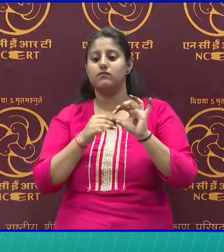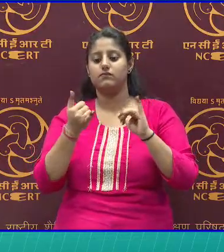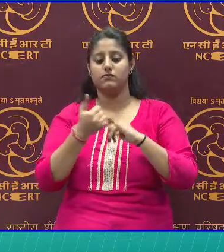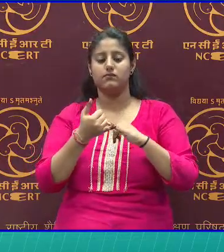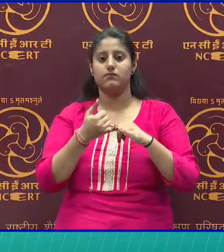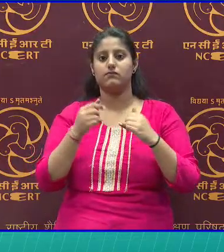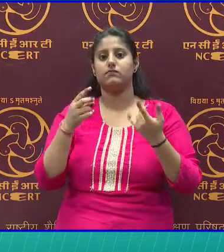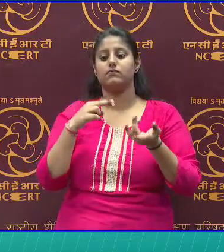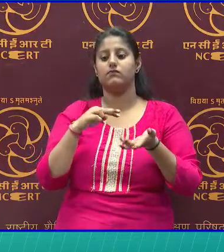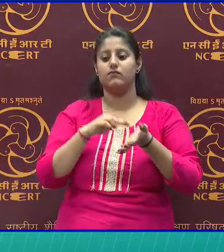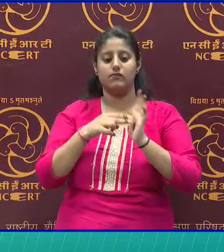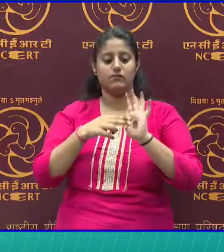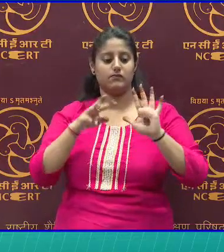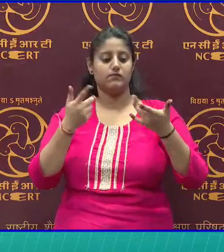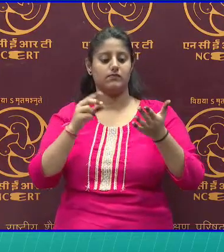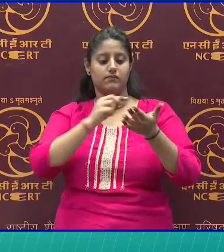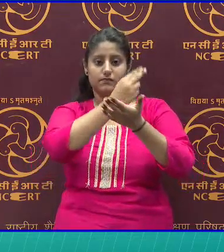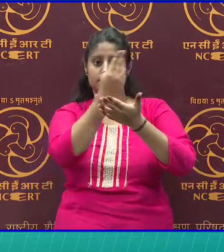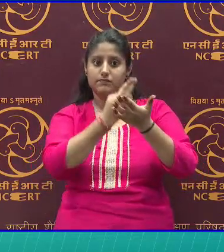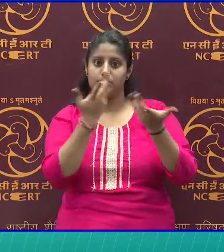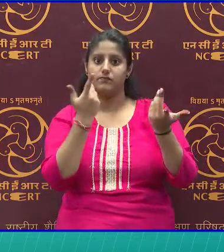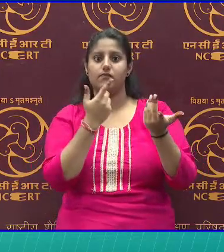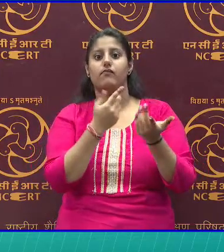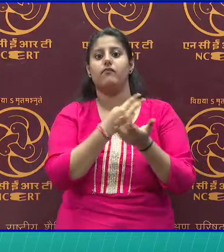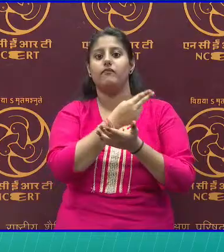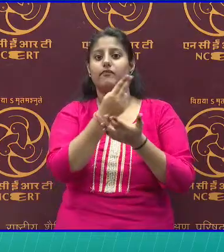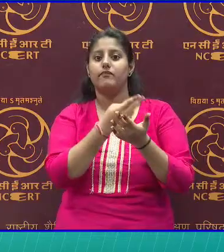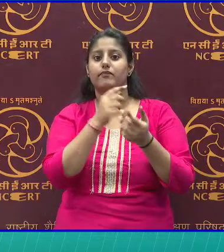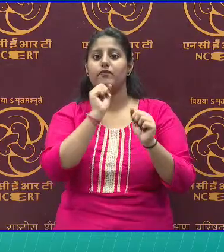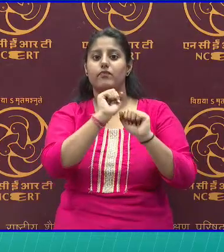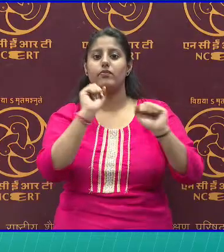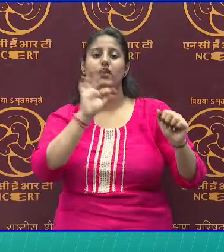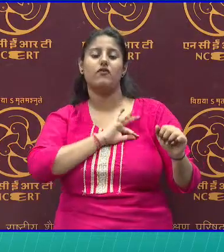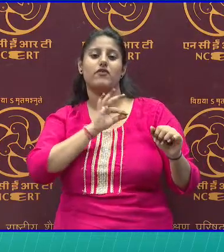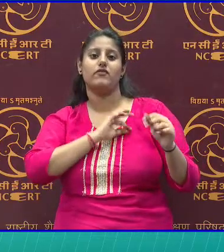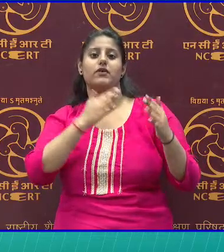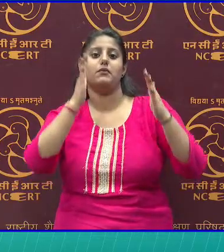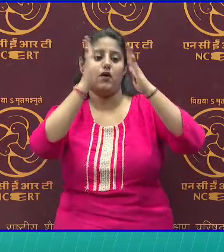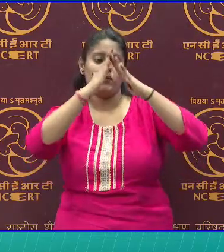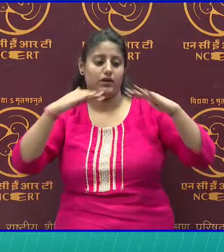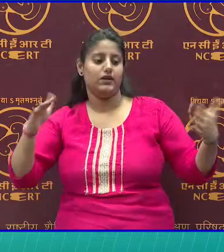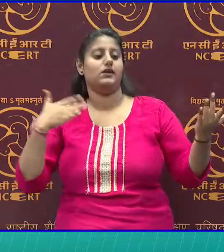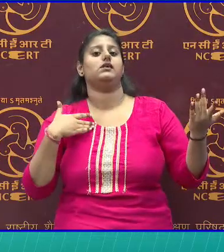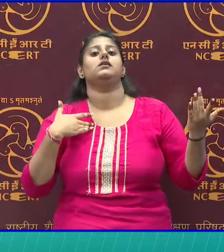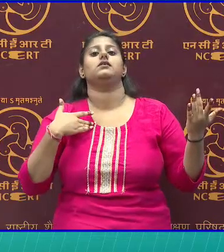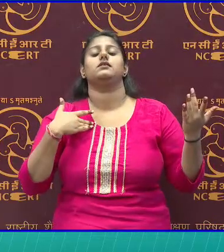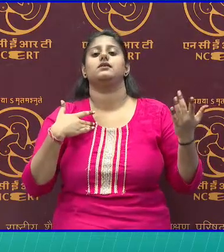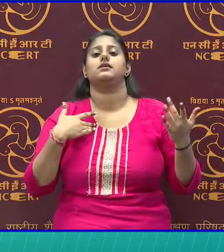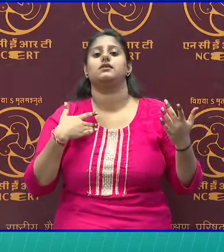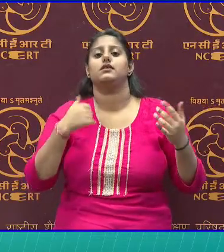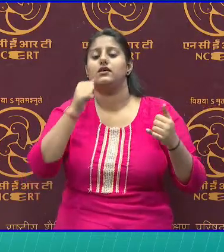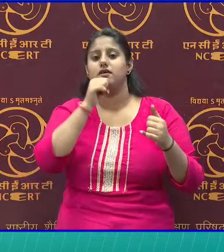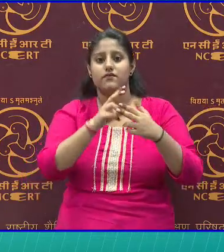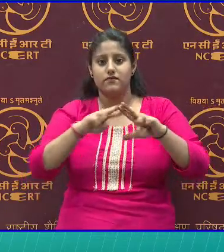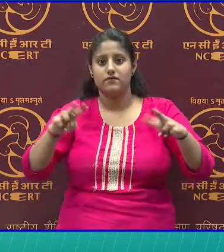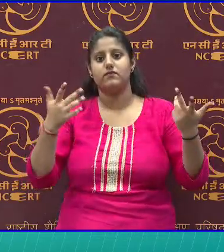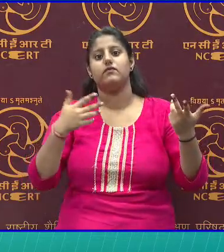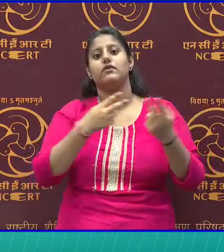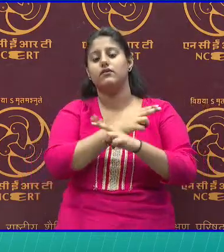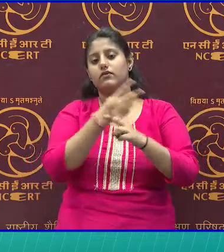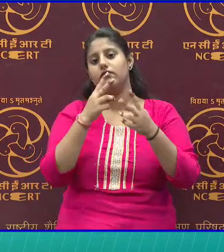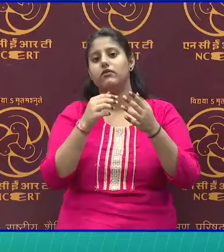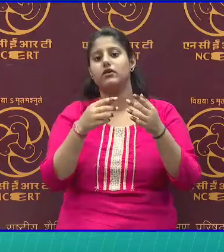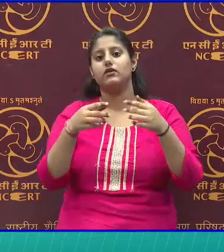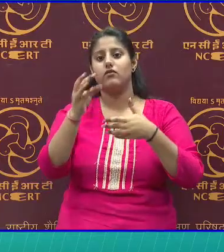design and draw a landform by combining your favorite features from mountains, plains, coastal region and deserts. Right. So that means it's